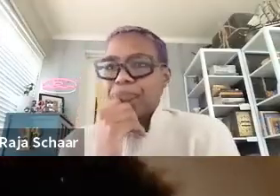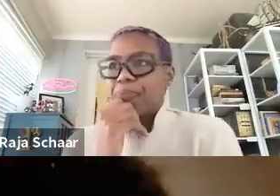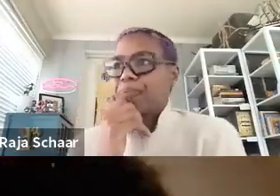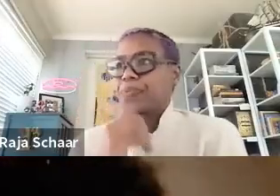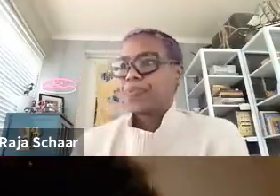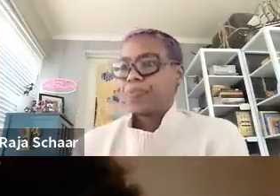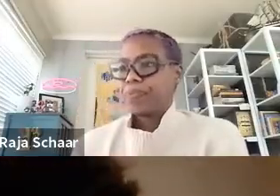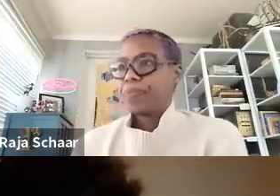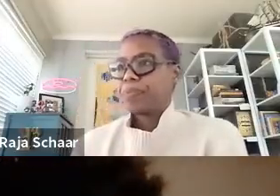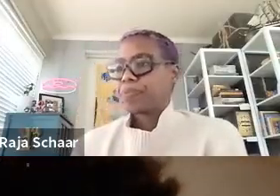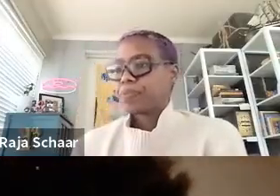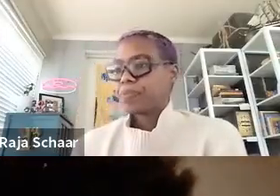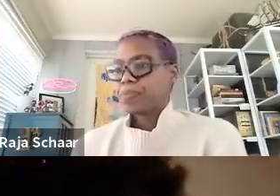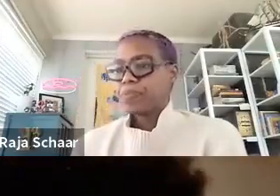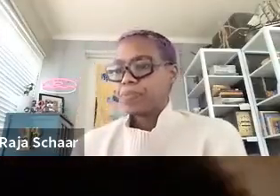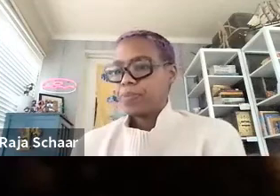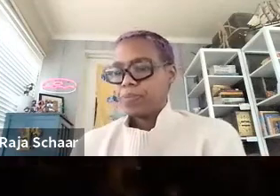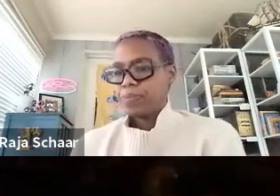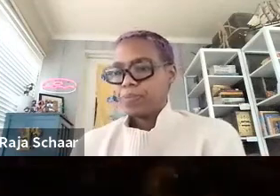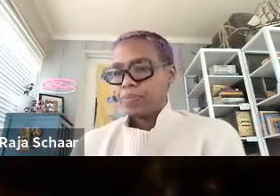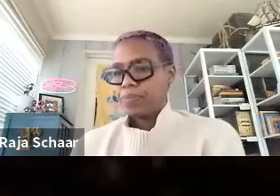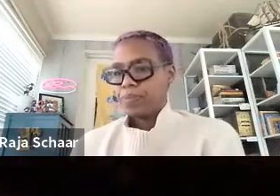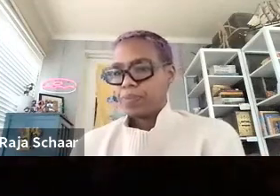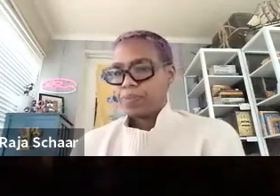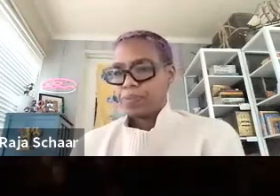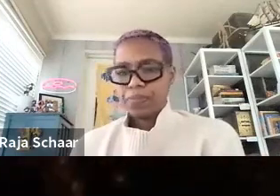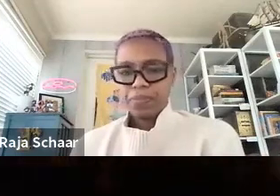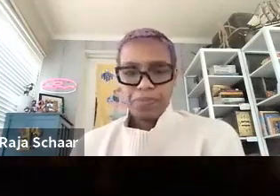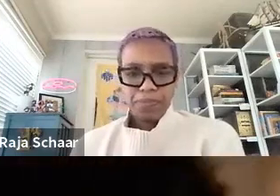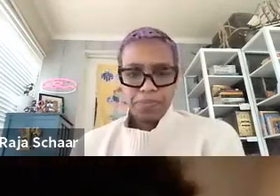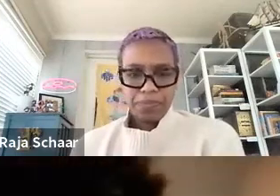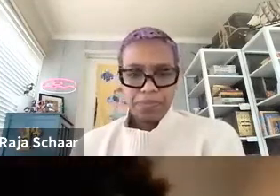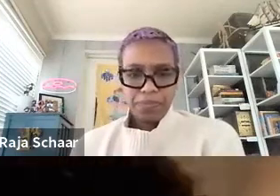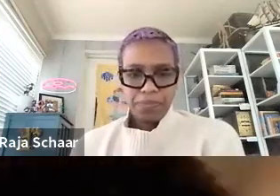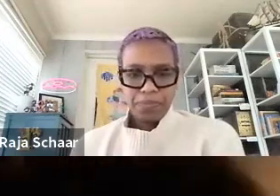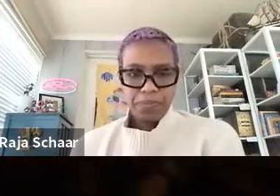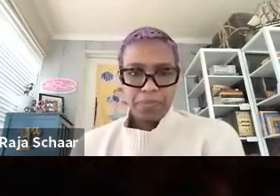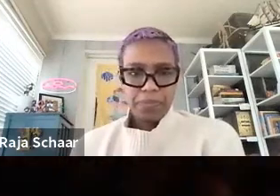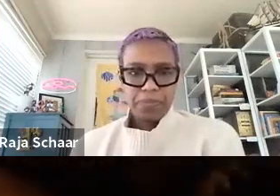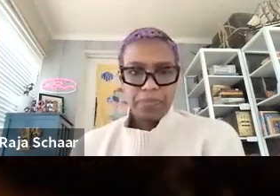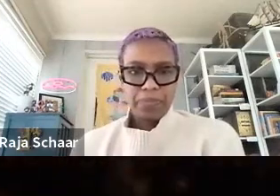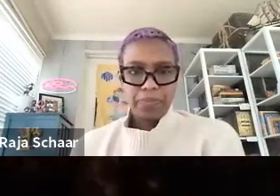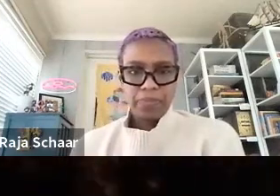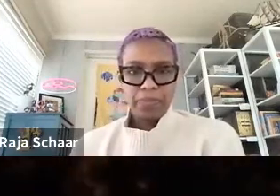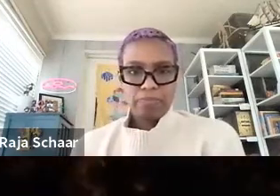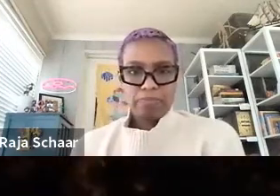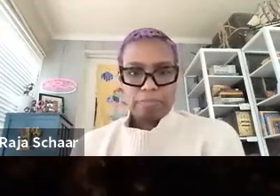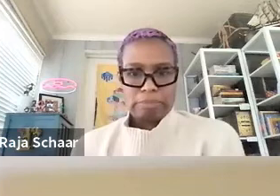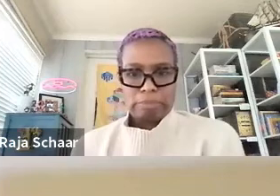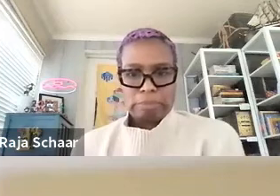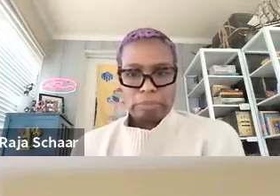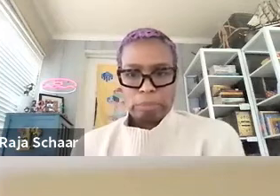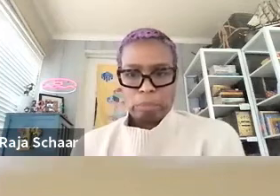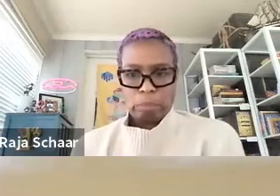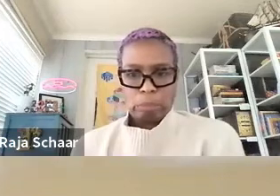of the invisibility cloak, but also like to have it be reversed. Like it can make you invisible, but it can also make you more visible,